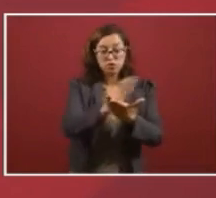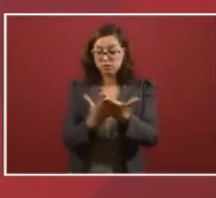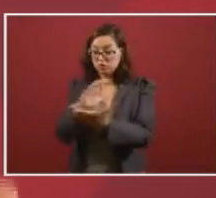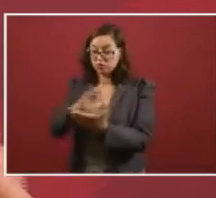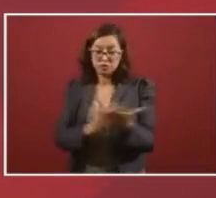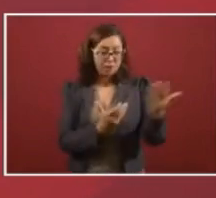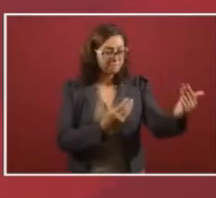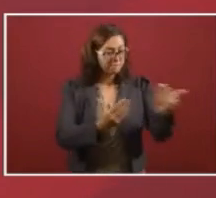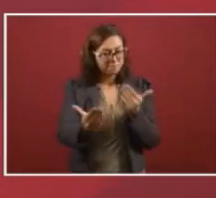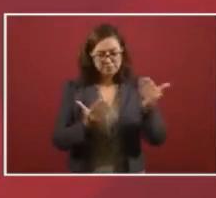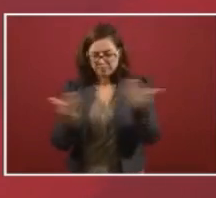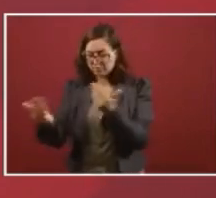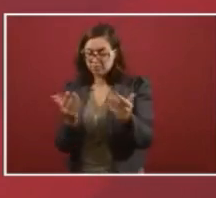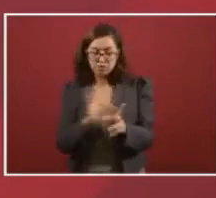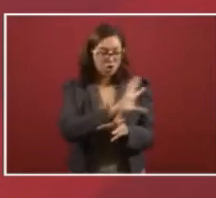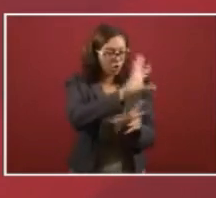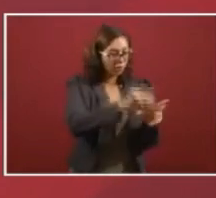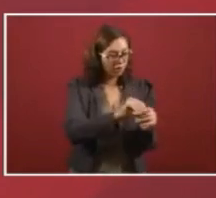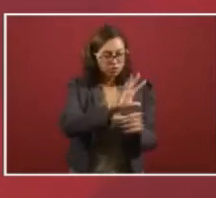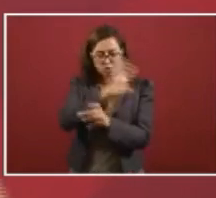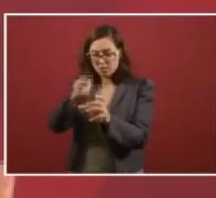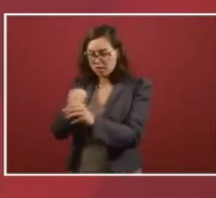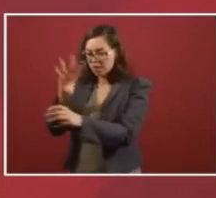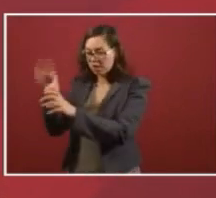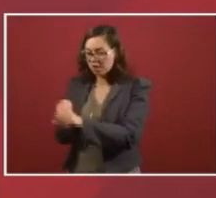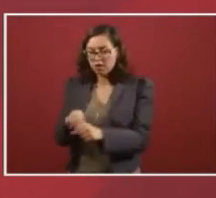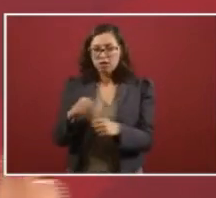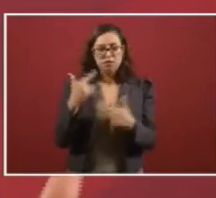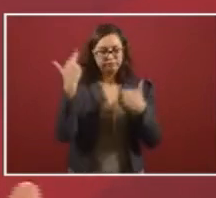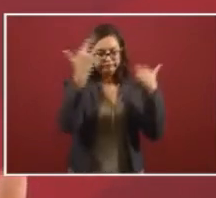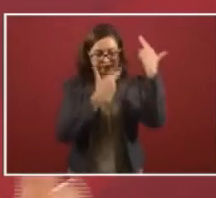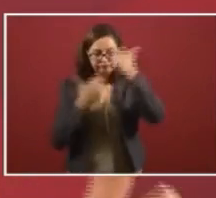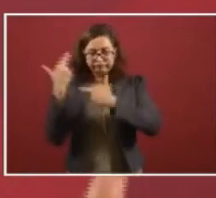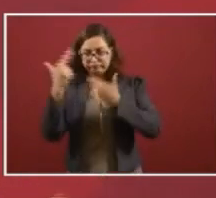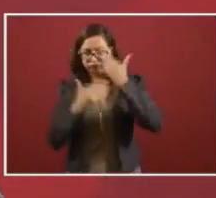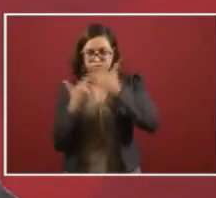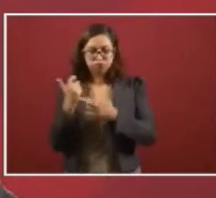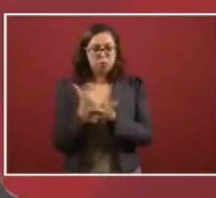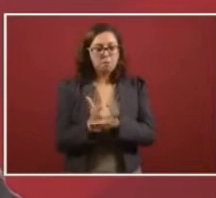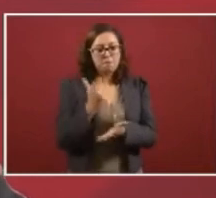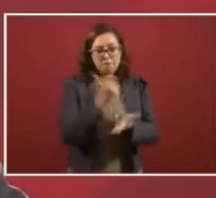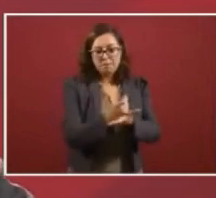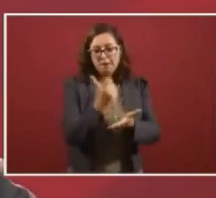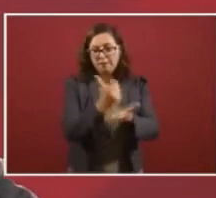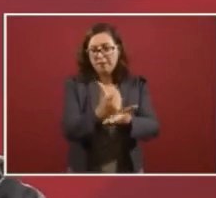So it has some aspect to the contracts. The payments that are fixed